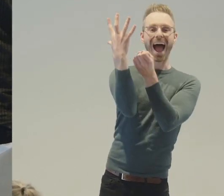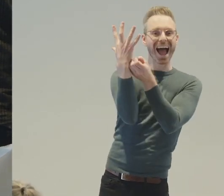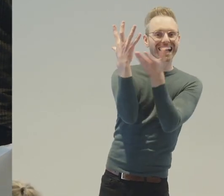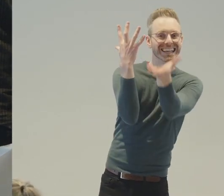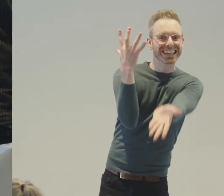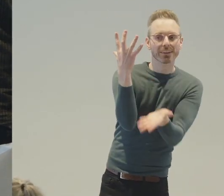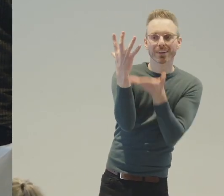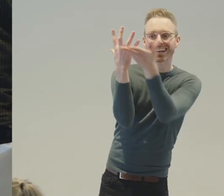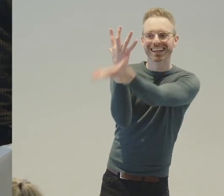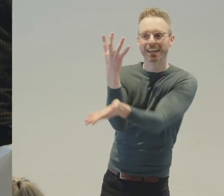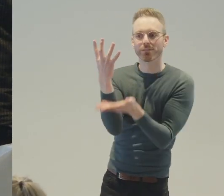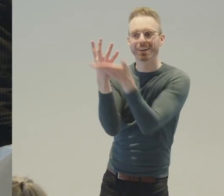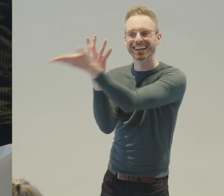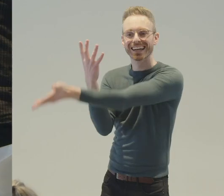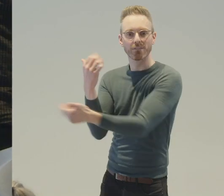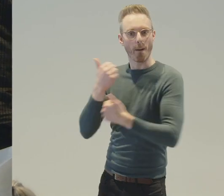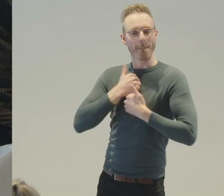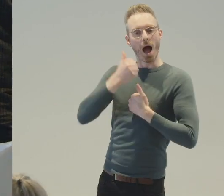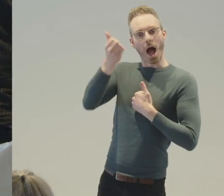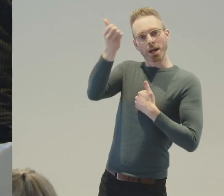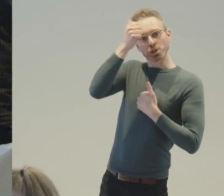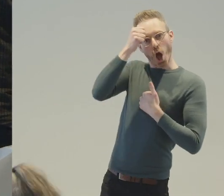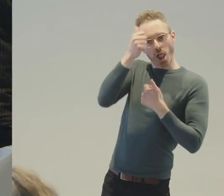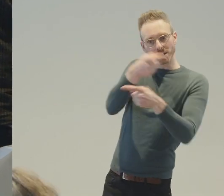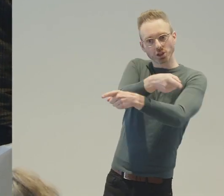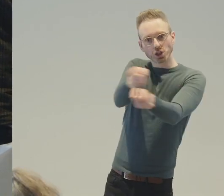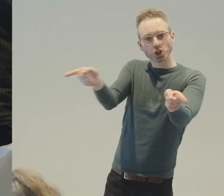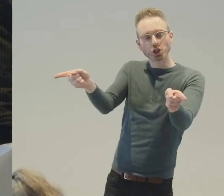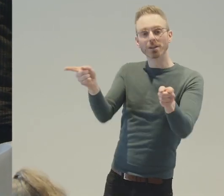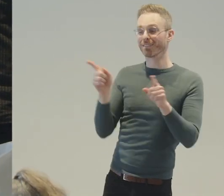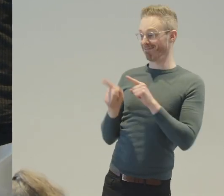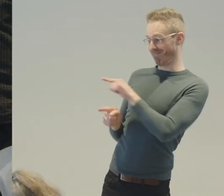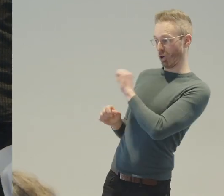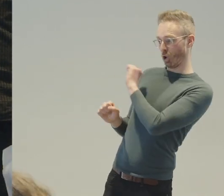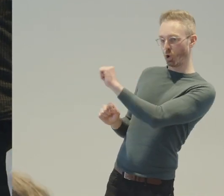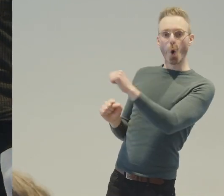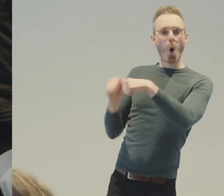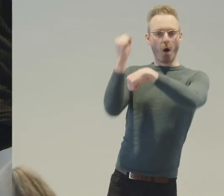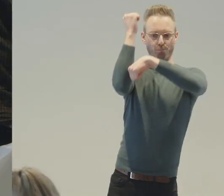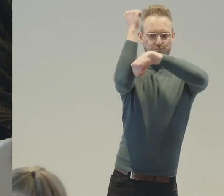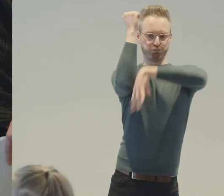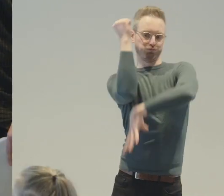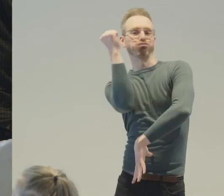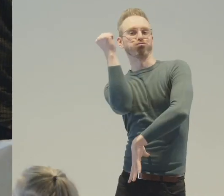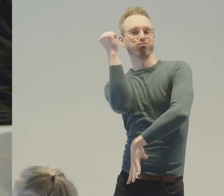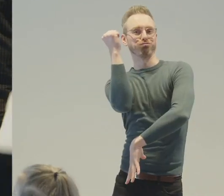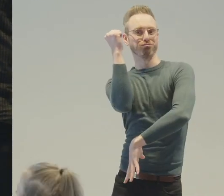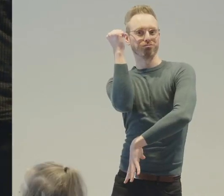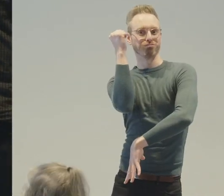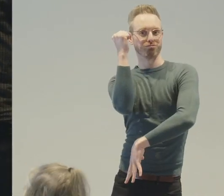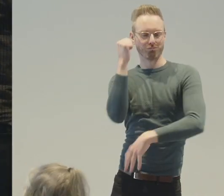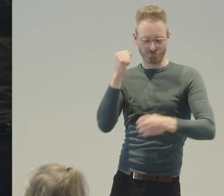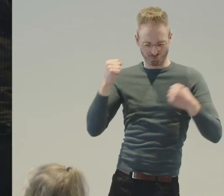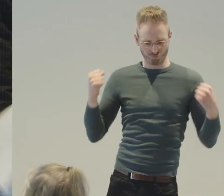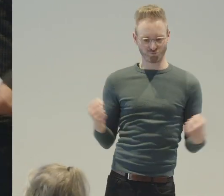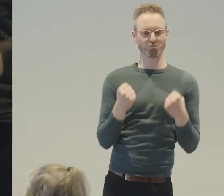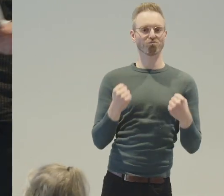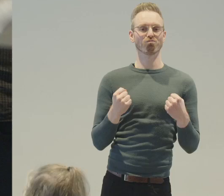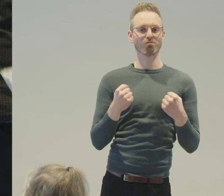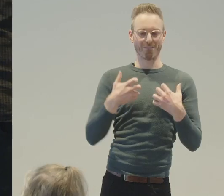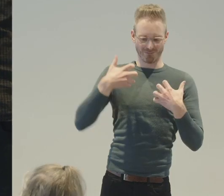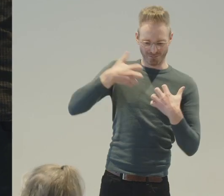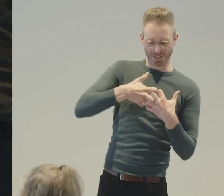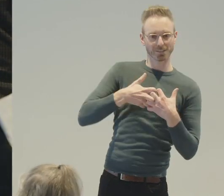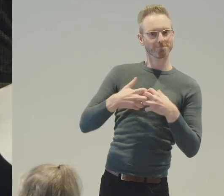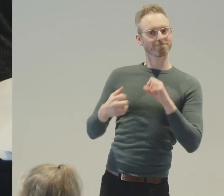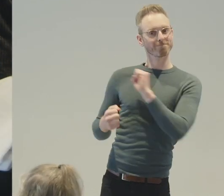deep, Paul, as well. We talked about that too. Definitely an oak tree there, Paul. Yeah, very good. Great. So being open to leadership styles, and that everyone